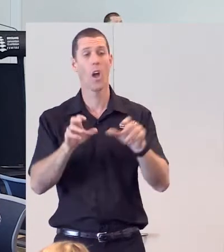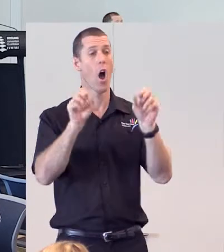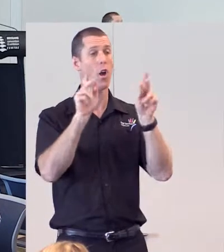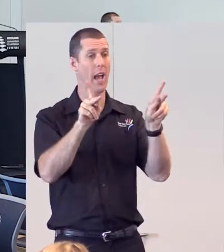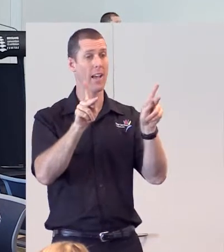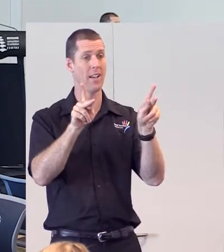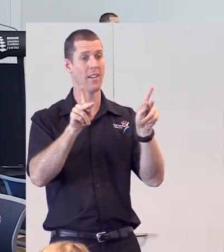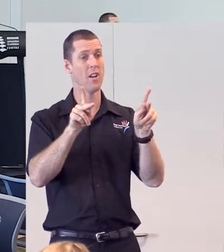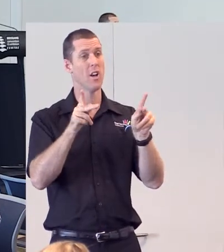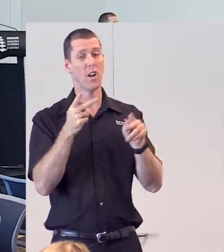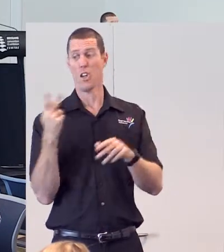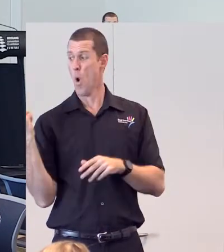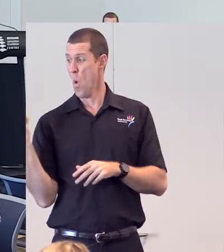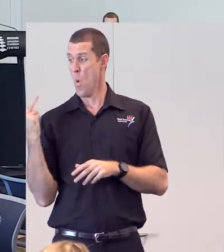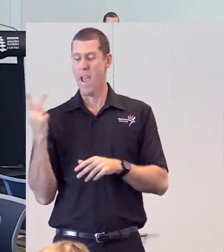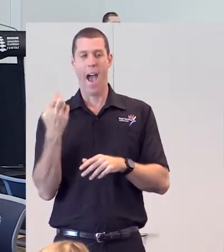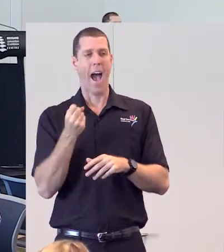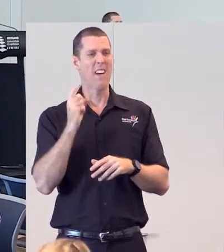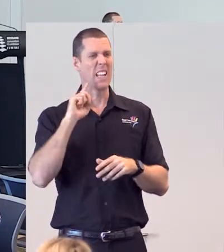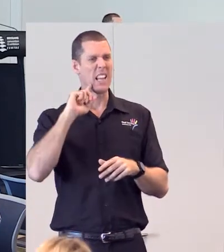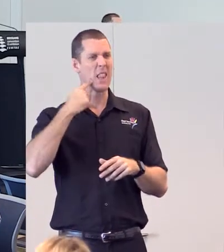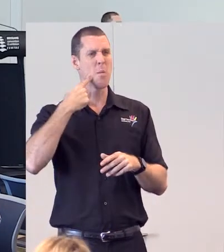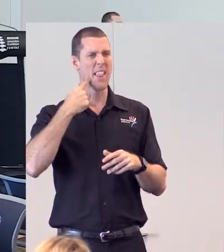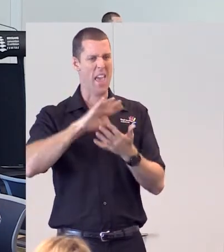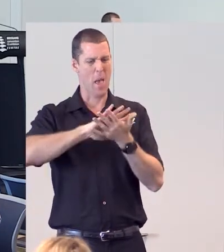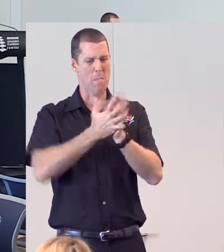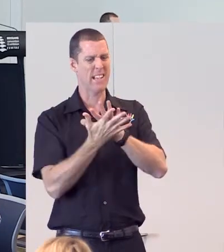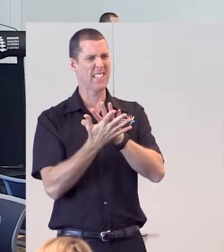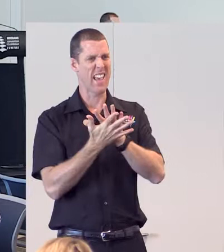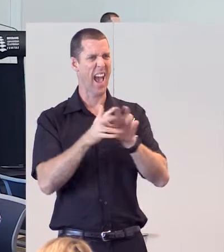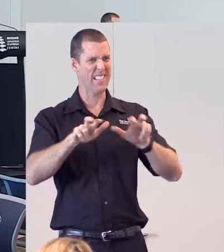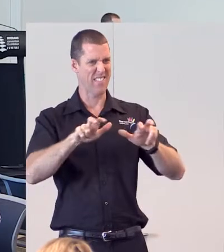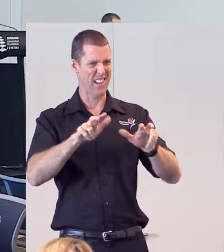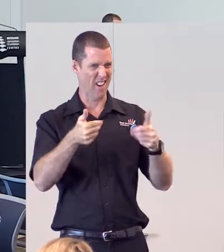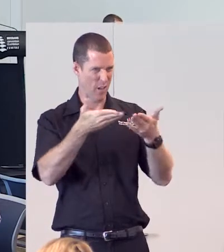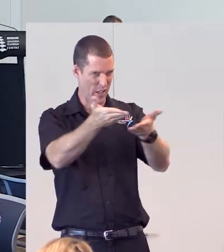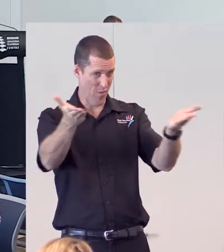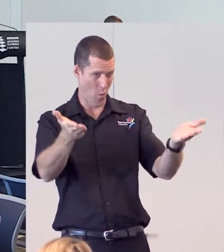Okay, so we've got a deliberately messy activity to do now.